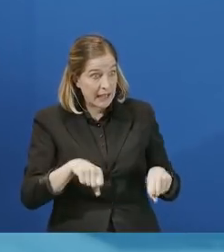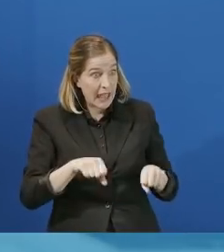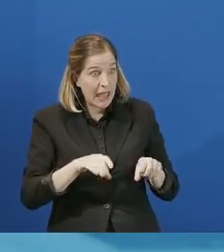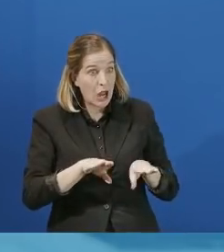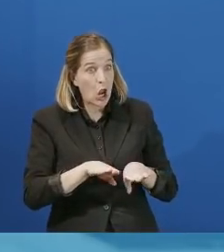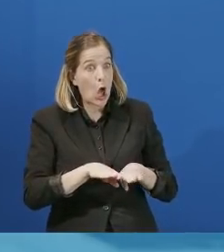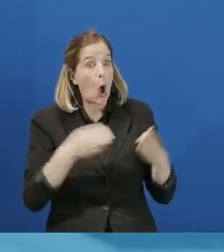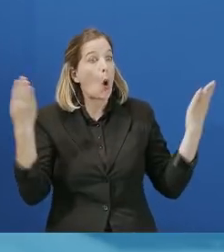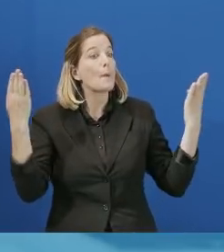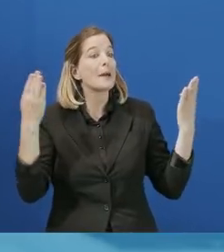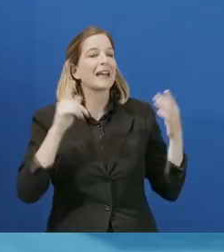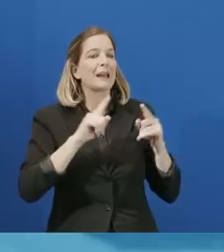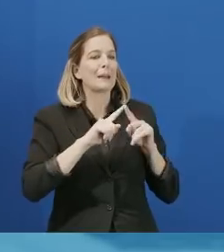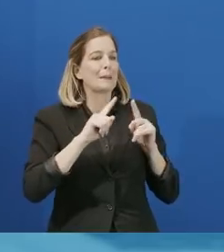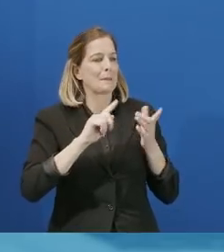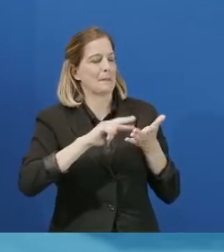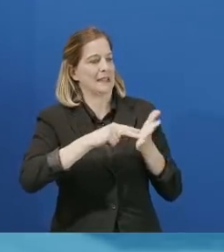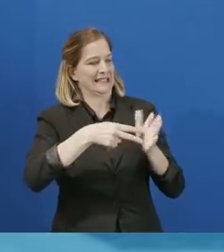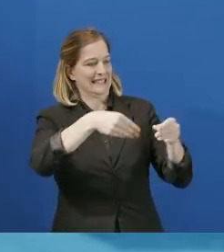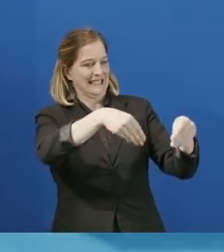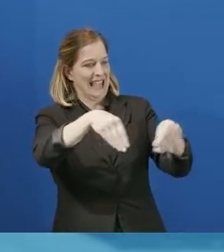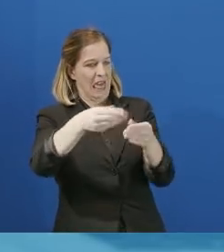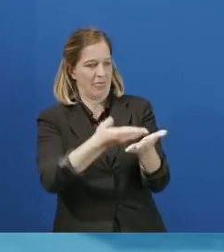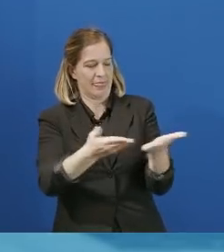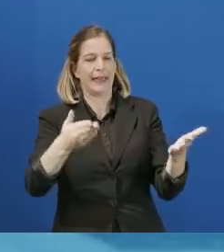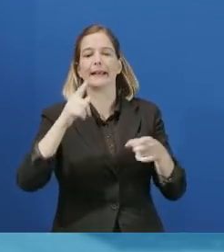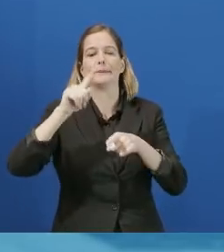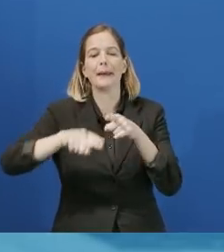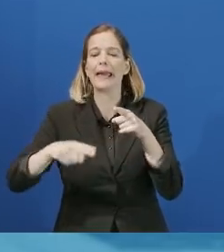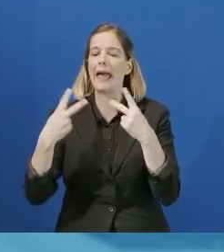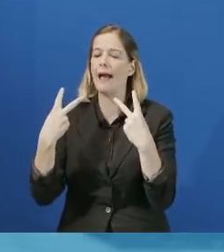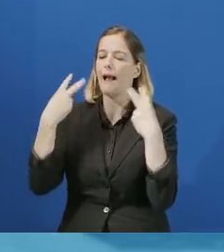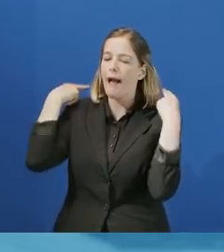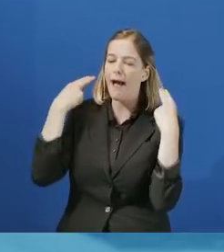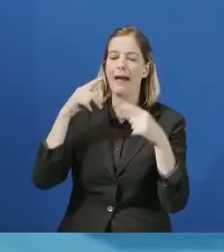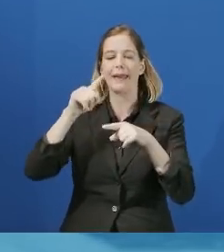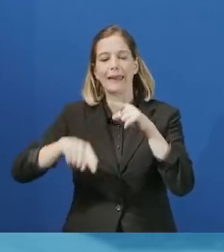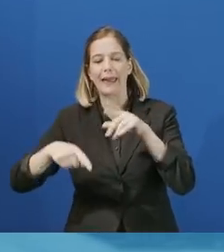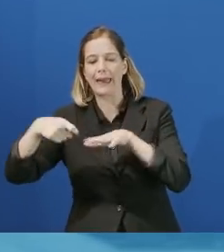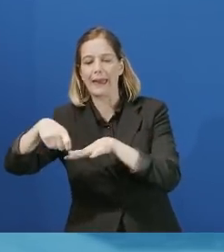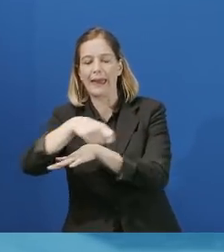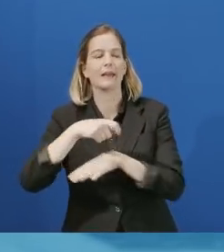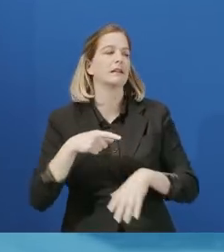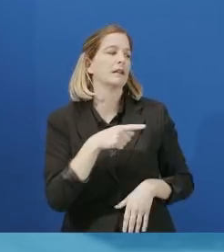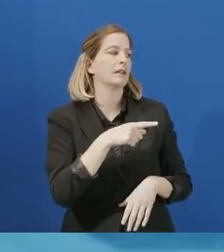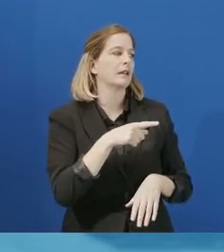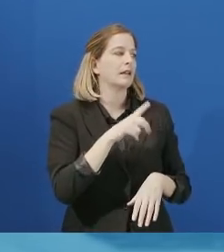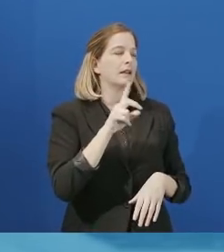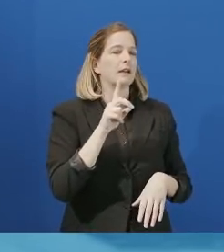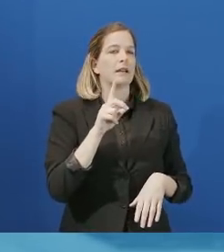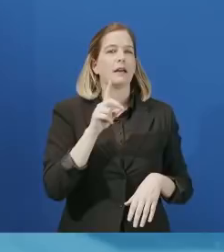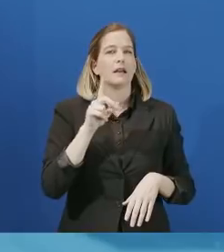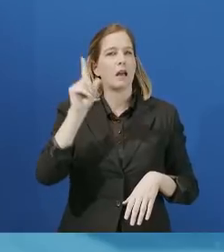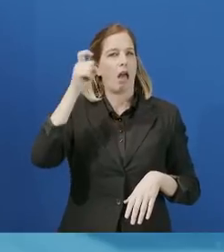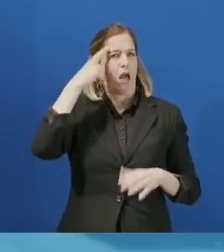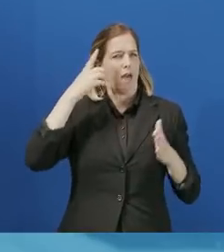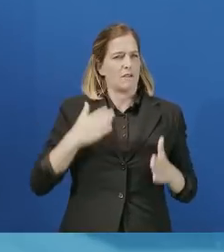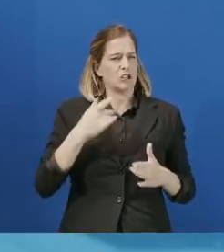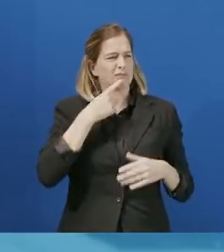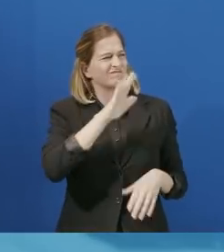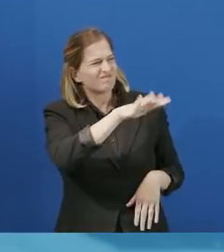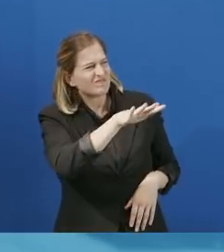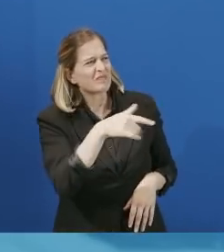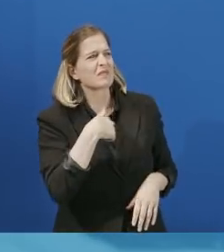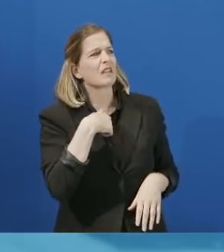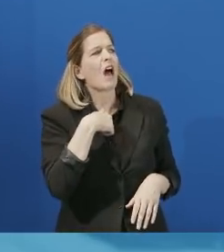nails and hair? So I'd ask people, it's a good question. I think people can hear it because it was on the loudspeaker. Smaller